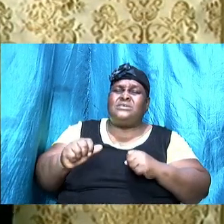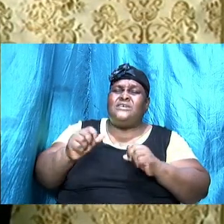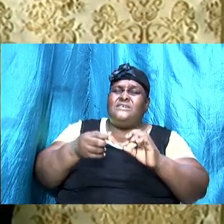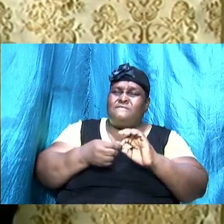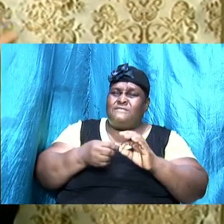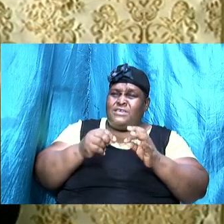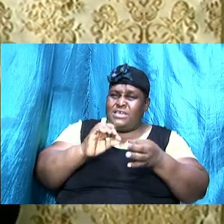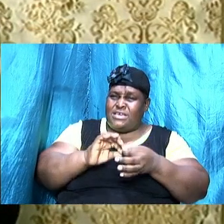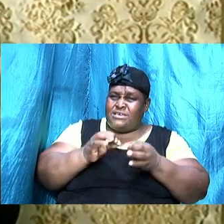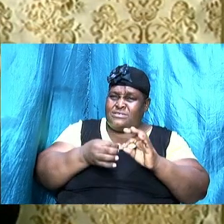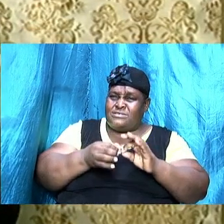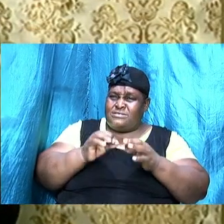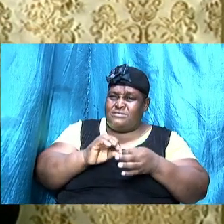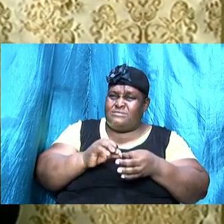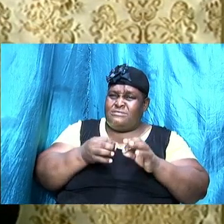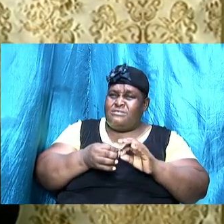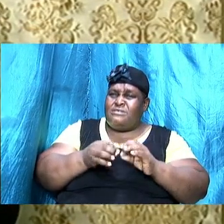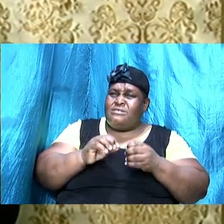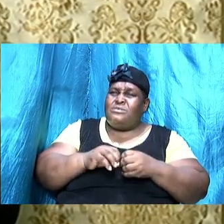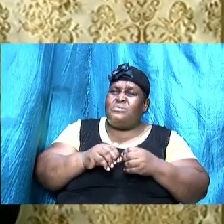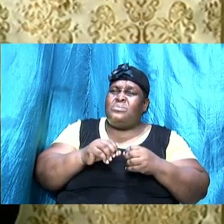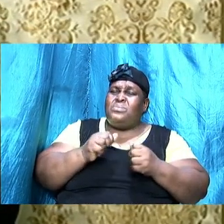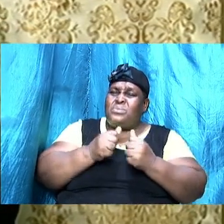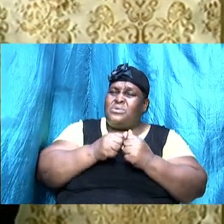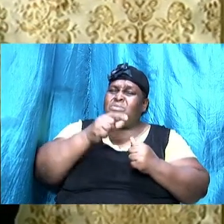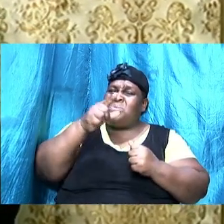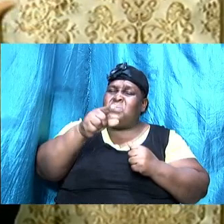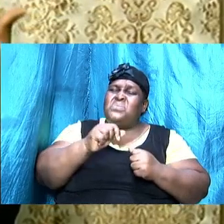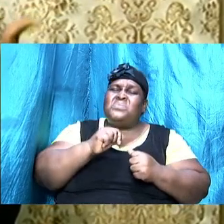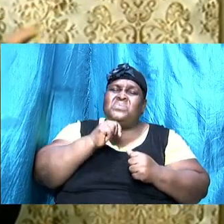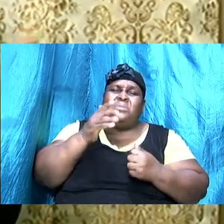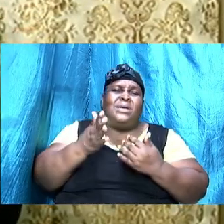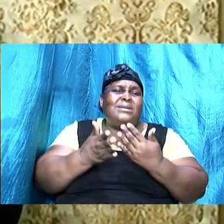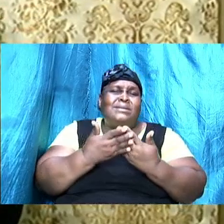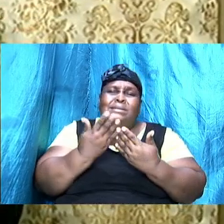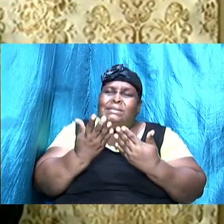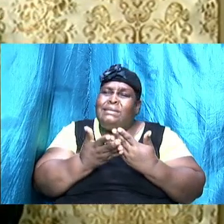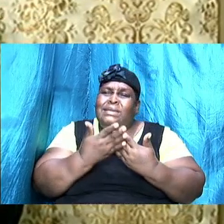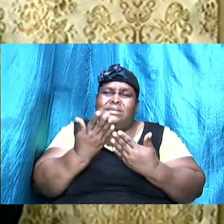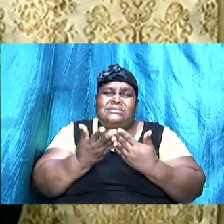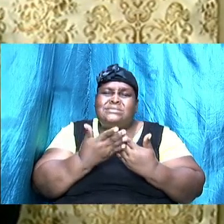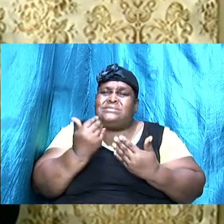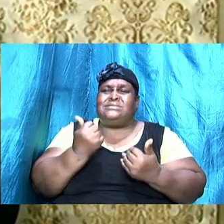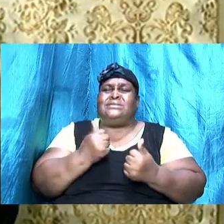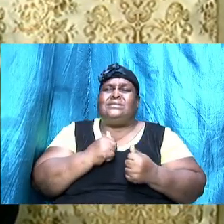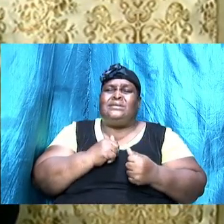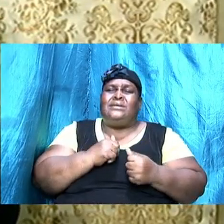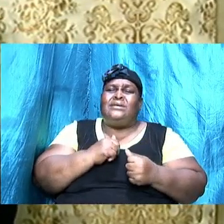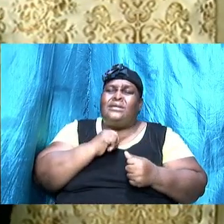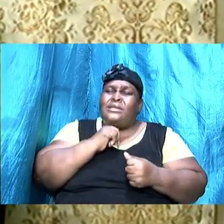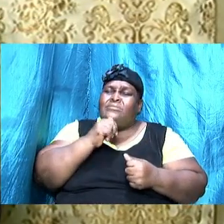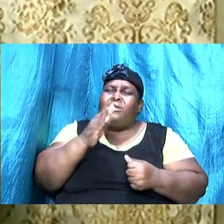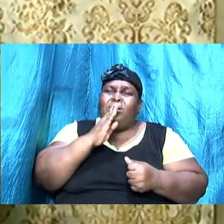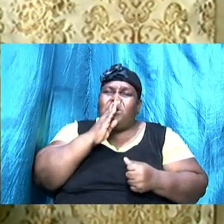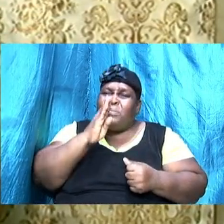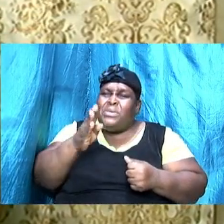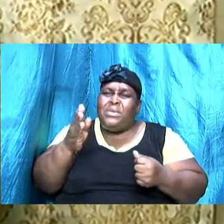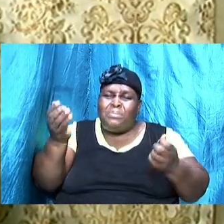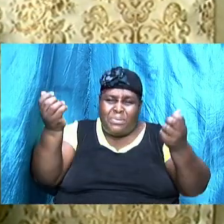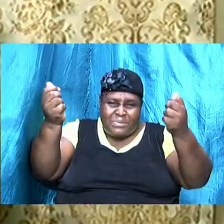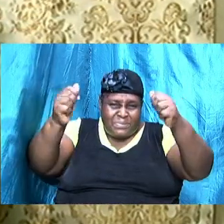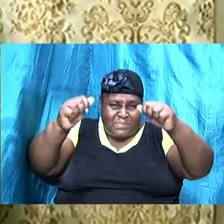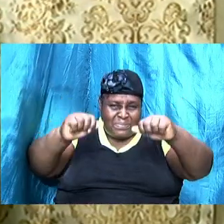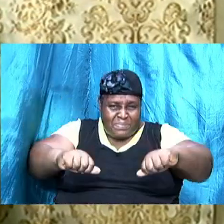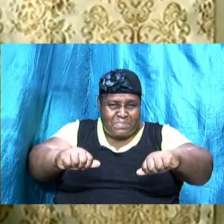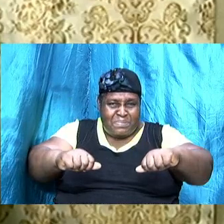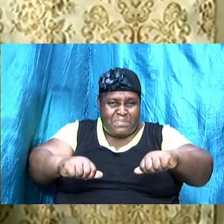it's not easy, and it is not going to be possible. I know the professionals say after you do